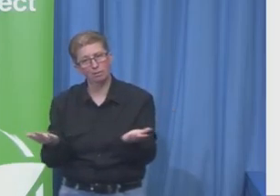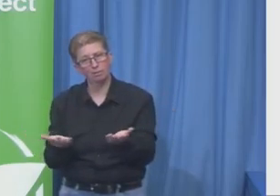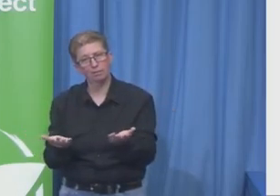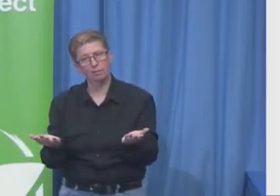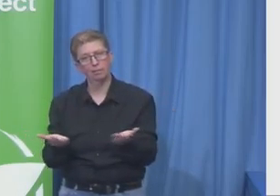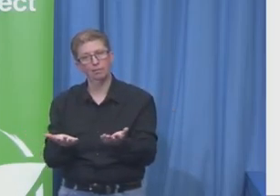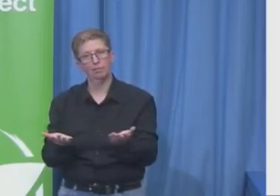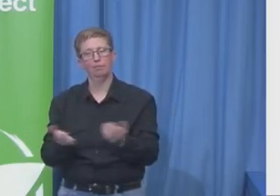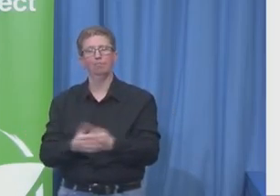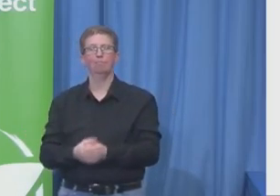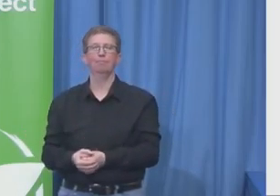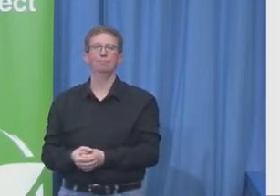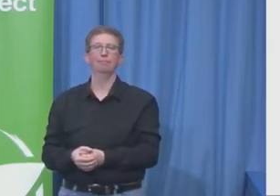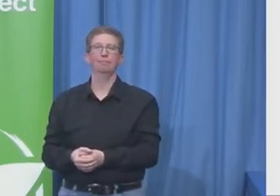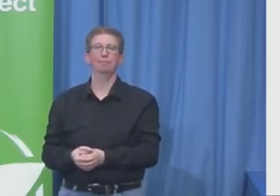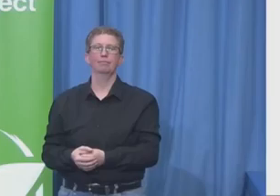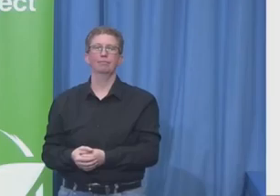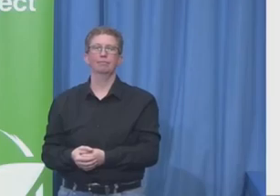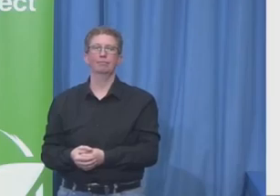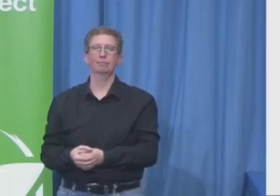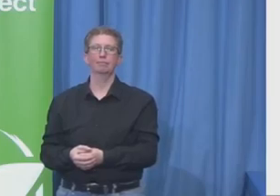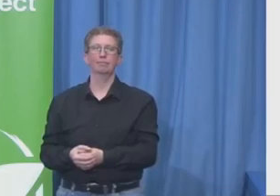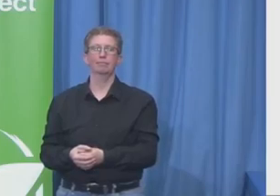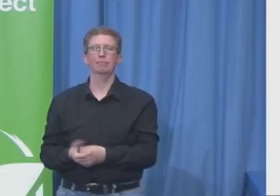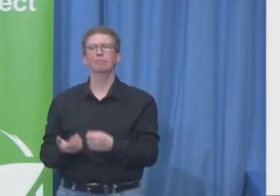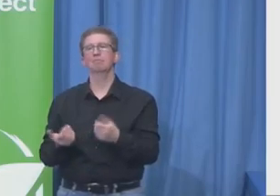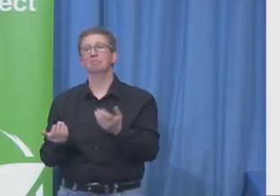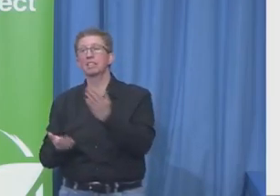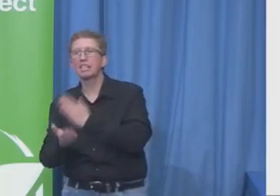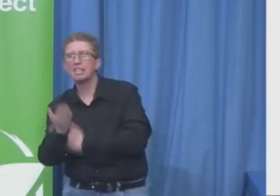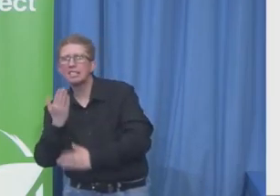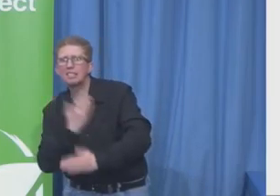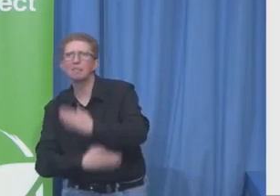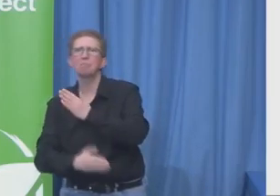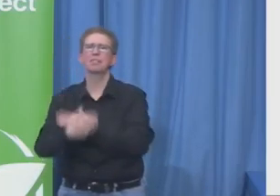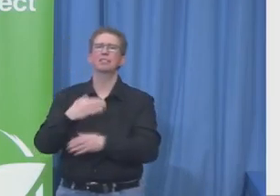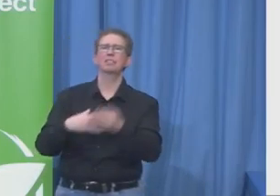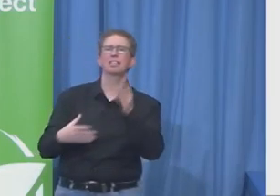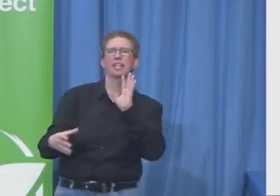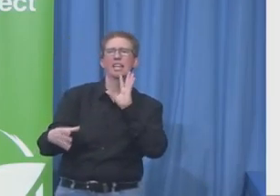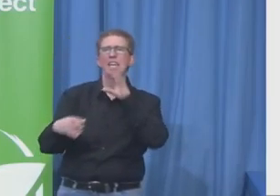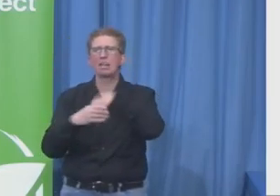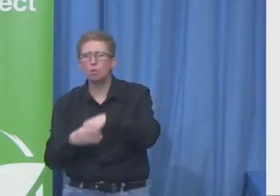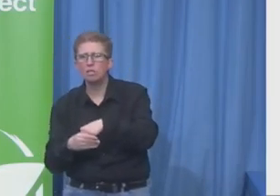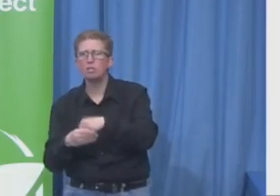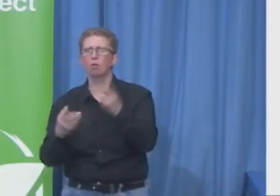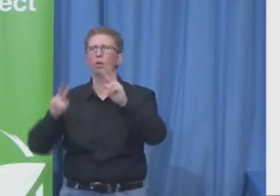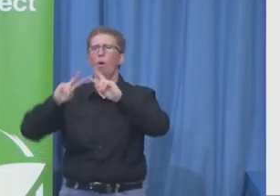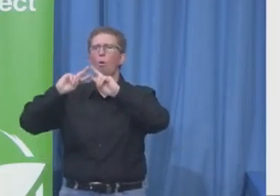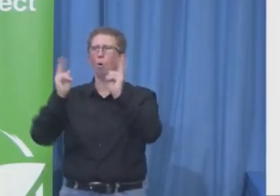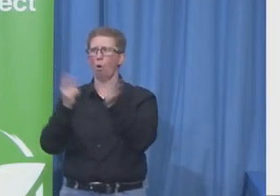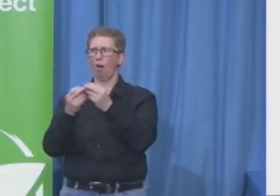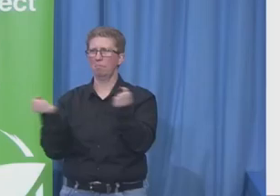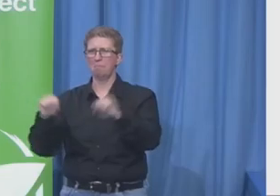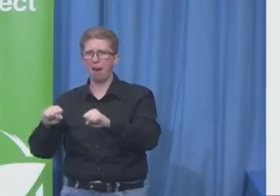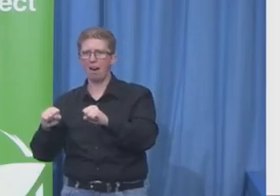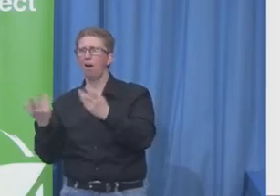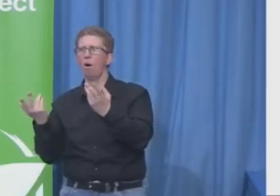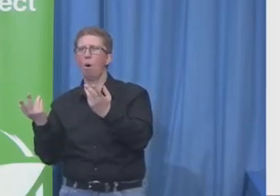That said, there are a few that do. And there's one that particularly comes to mind. It's a project in